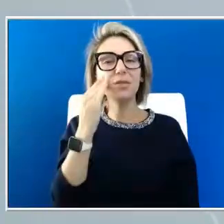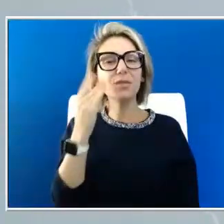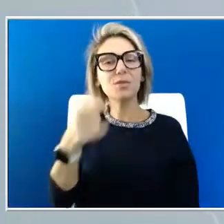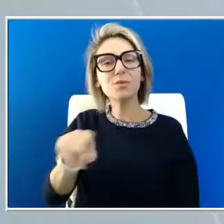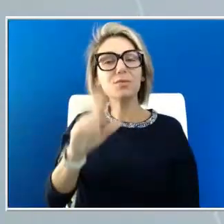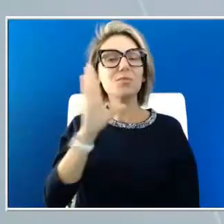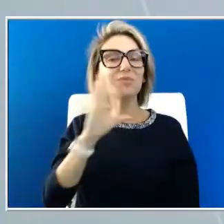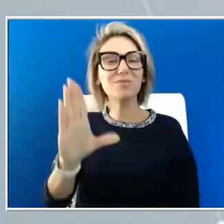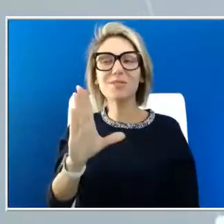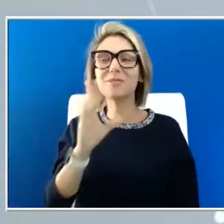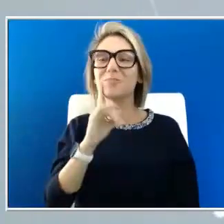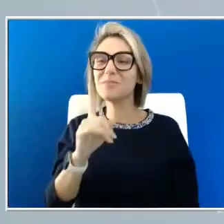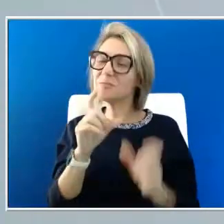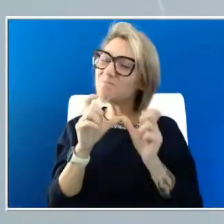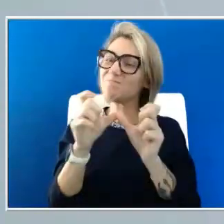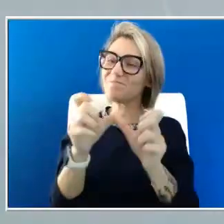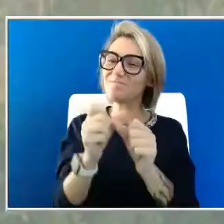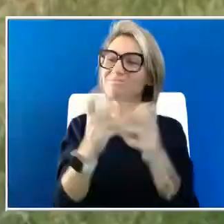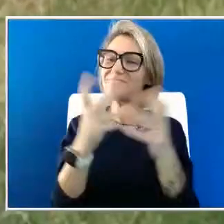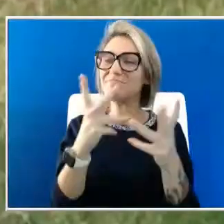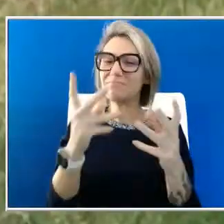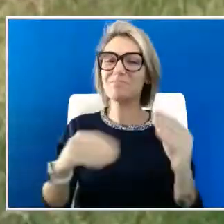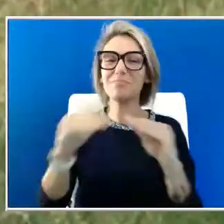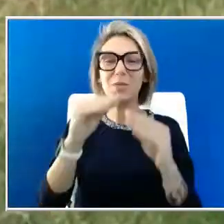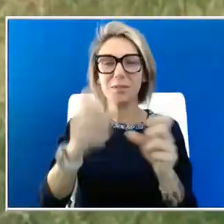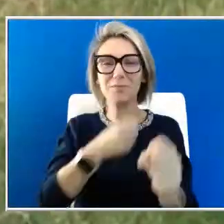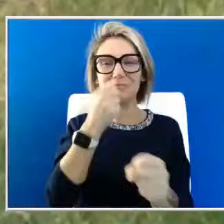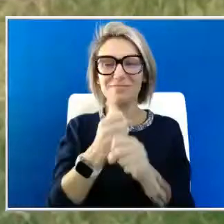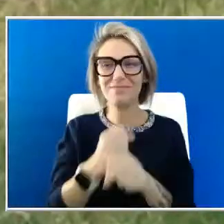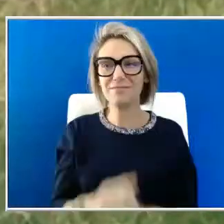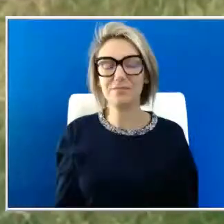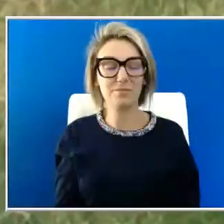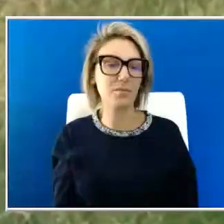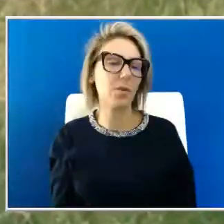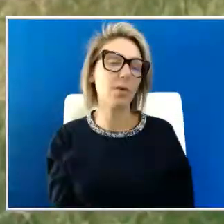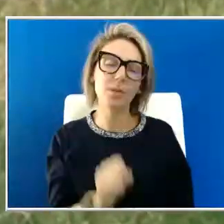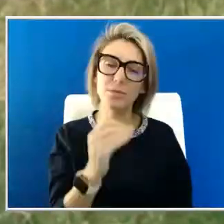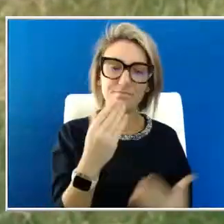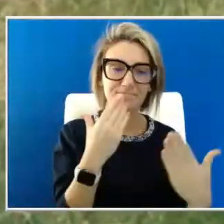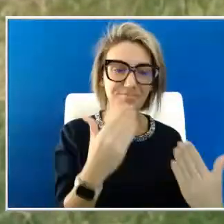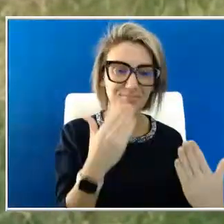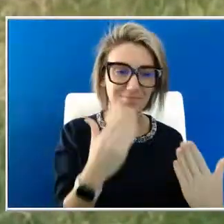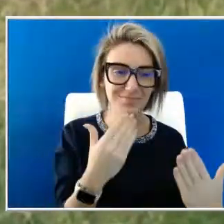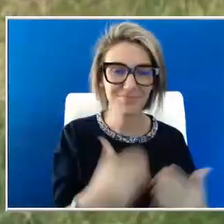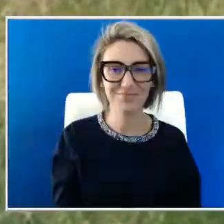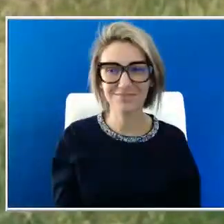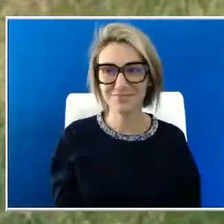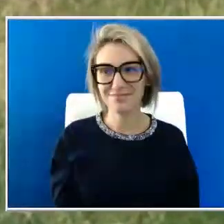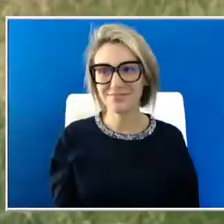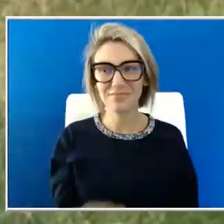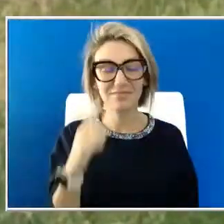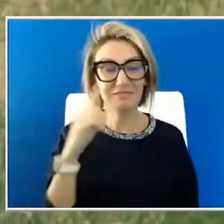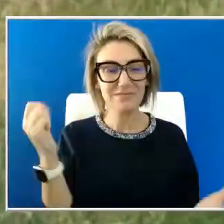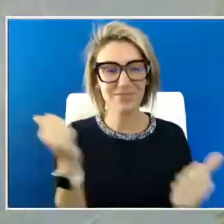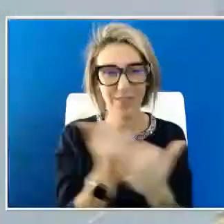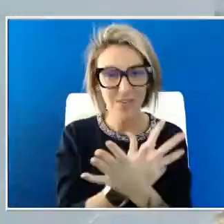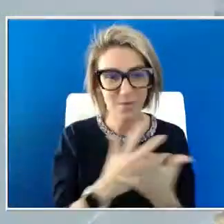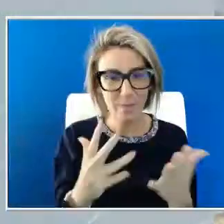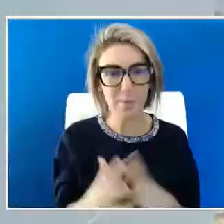around many, many more years to be with them? Oh, I'm very thankful that for everything, and